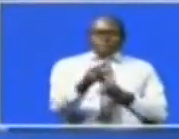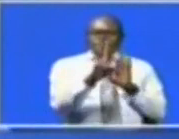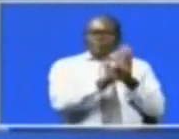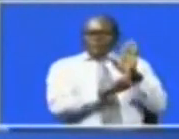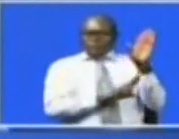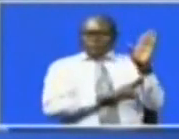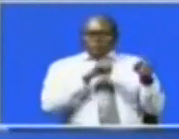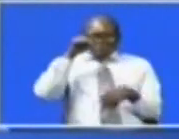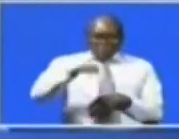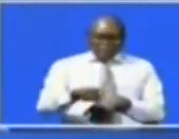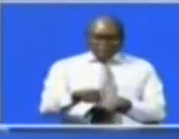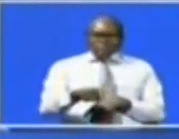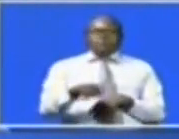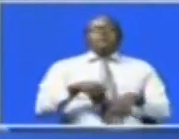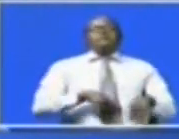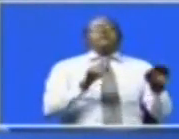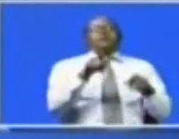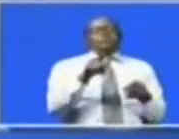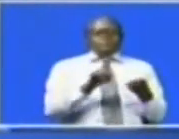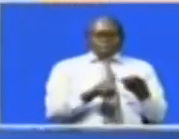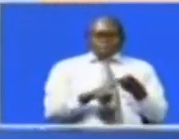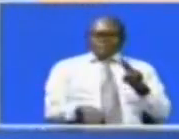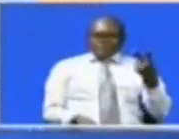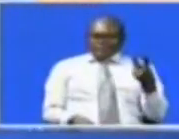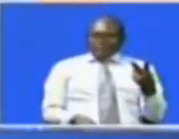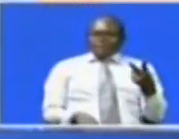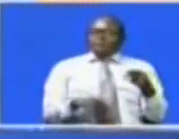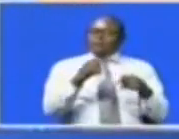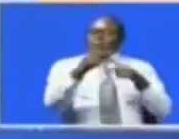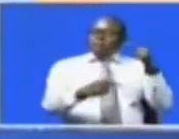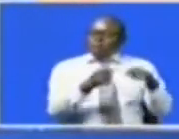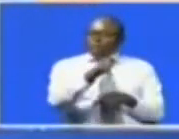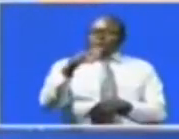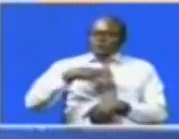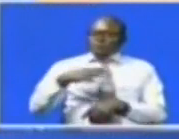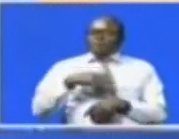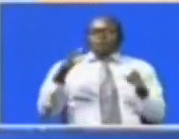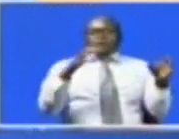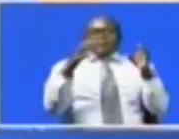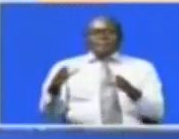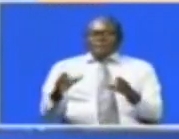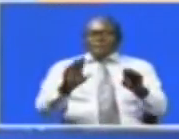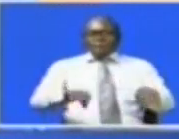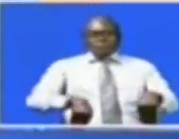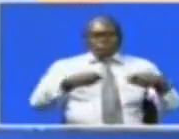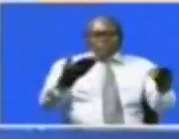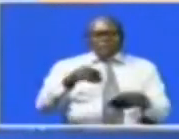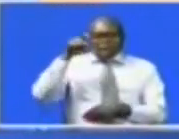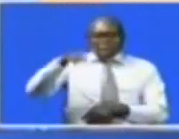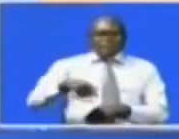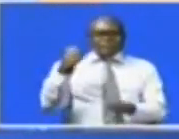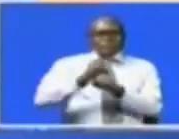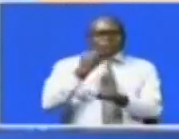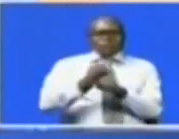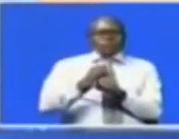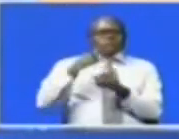regulations must be foolproof. Two, procedures for these people or companies that will be given must be done